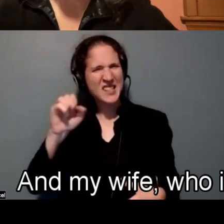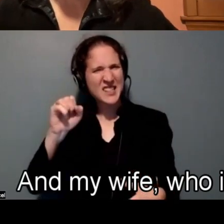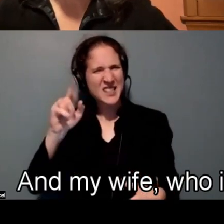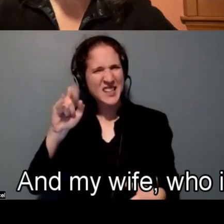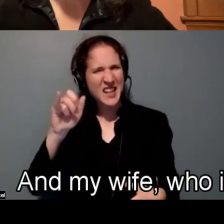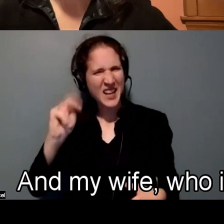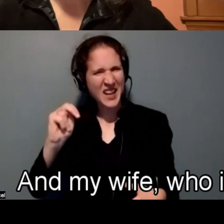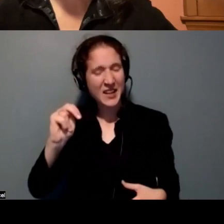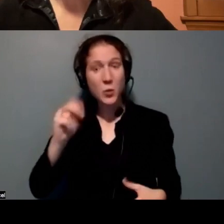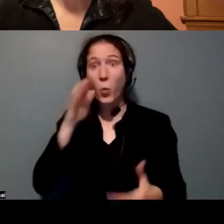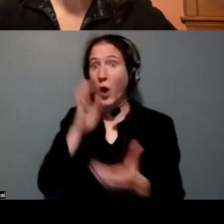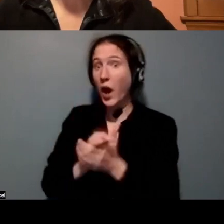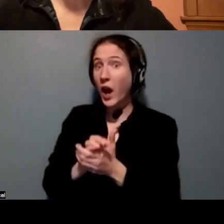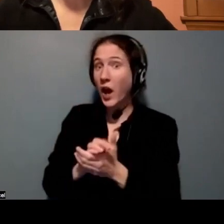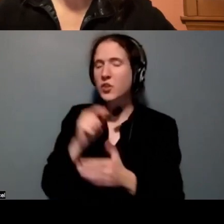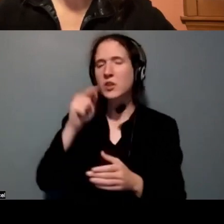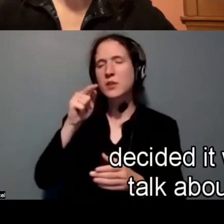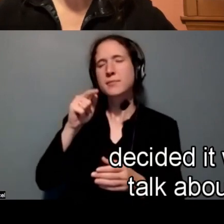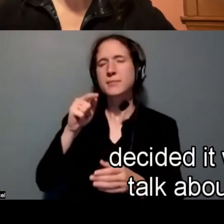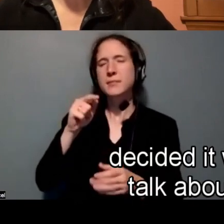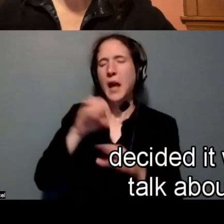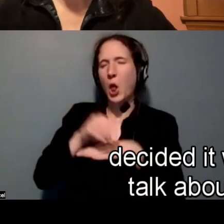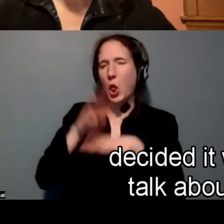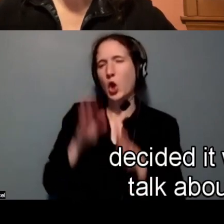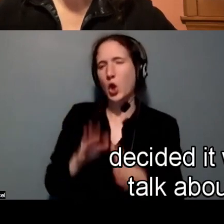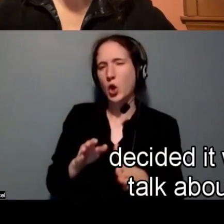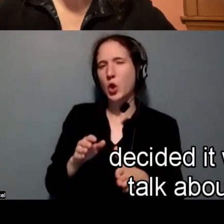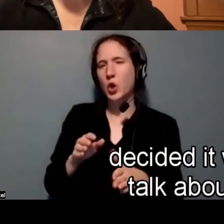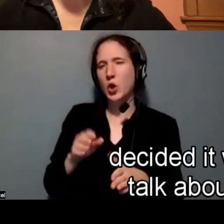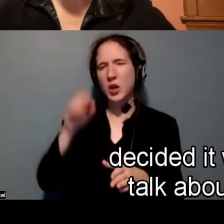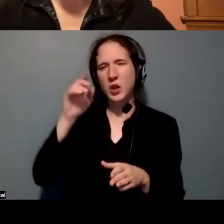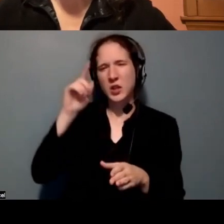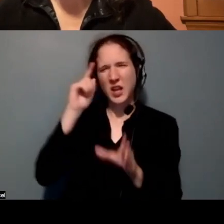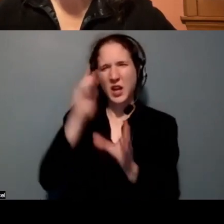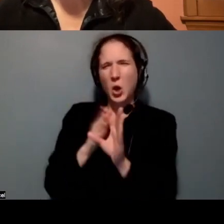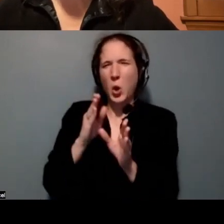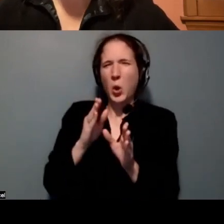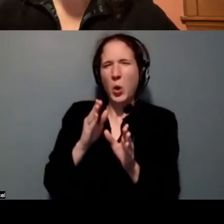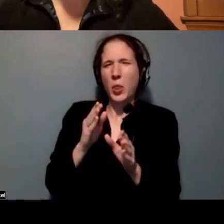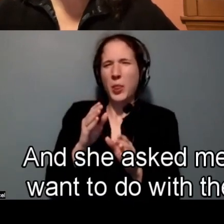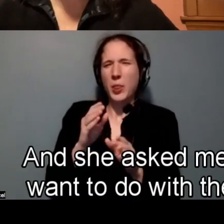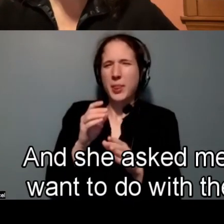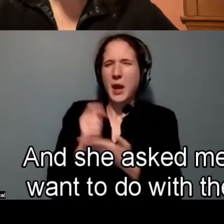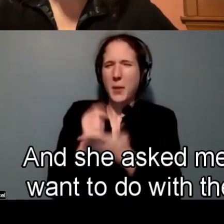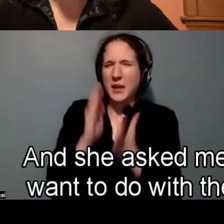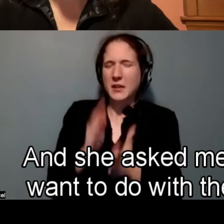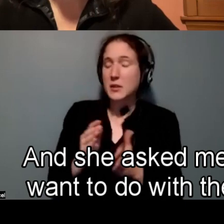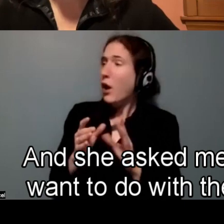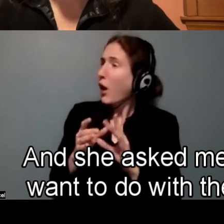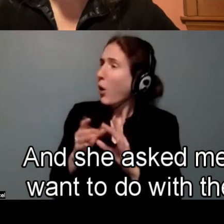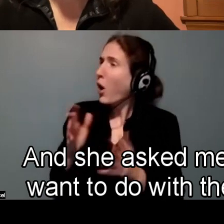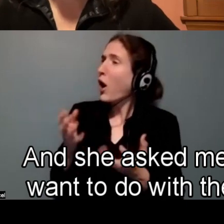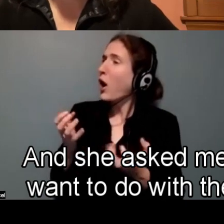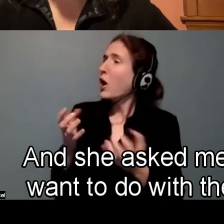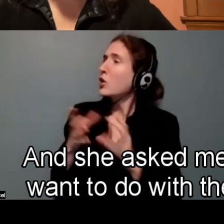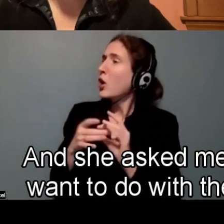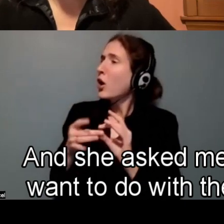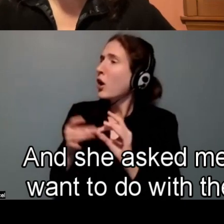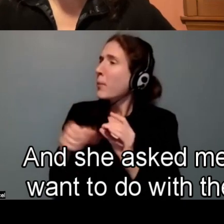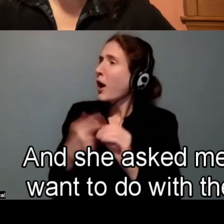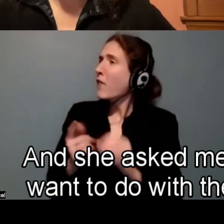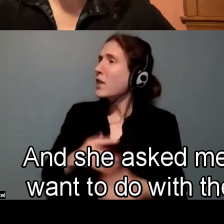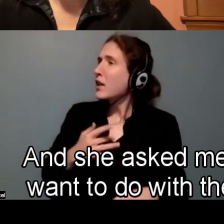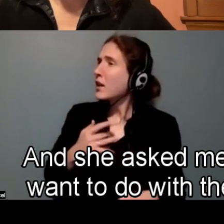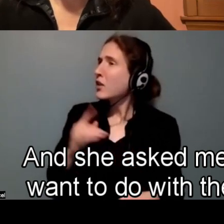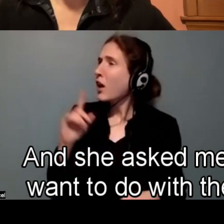a psychotherapist, decided it was time to talk about feelings. And she asked me,